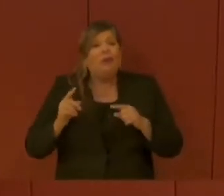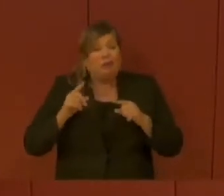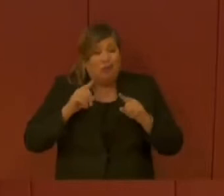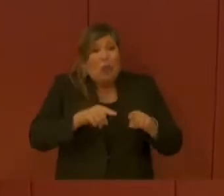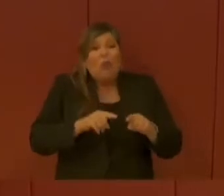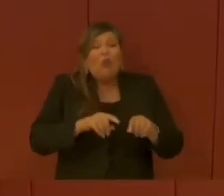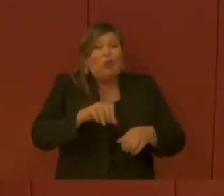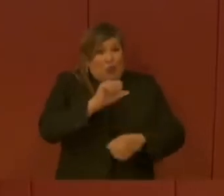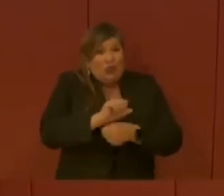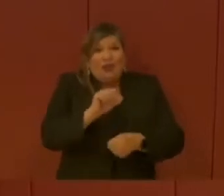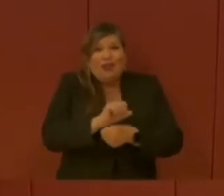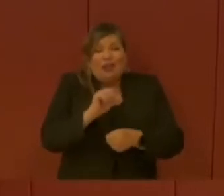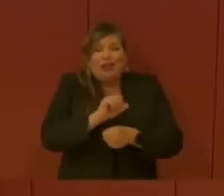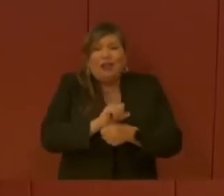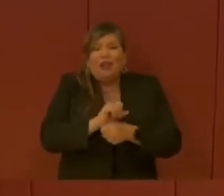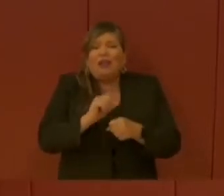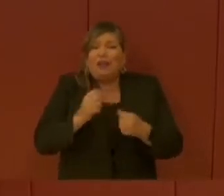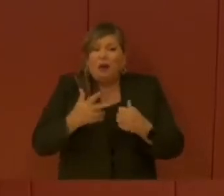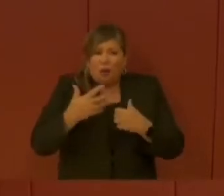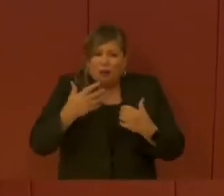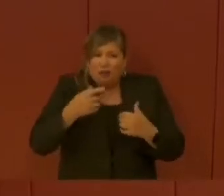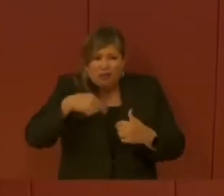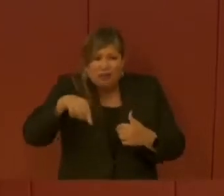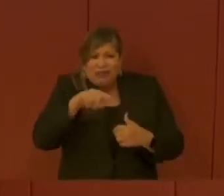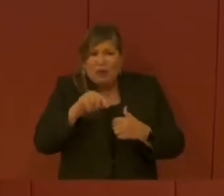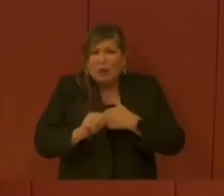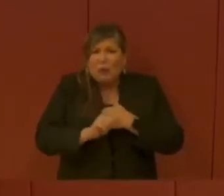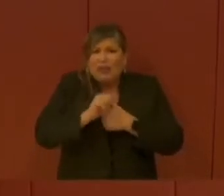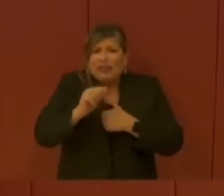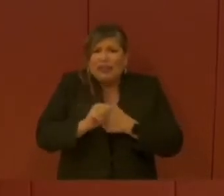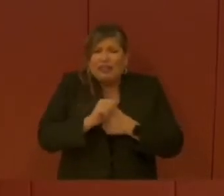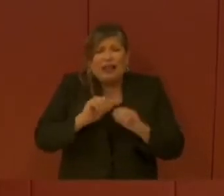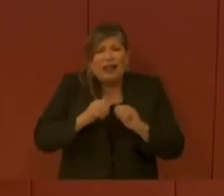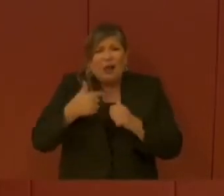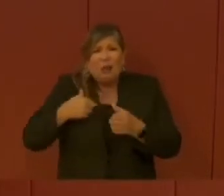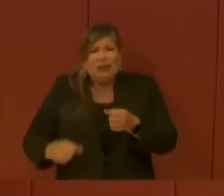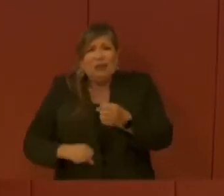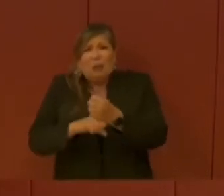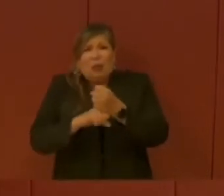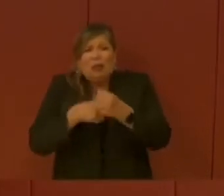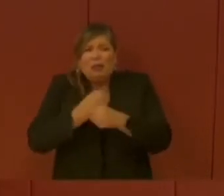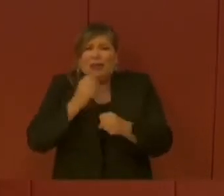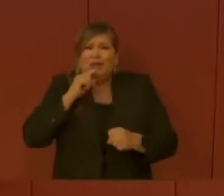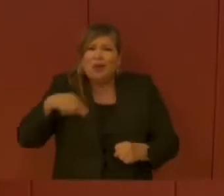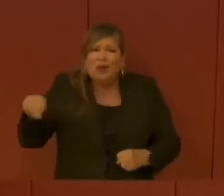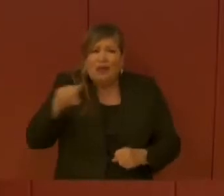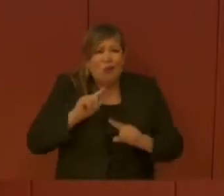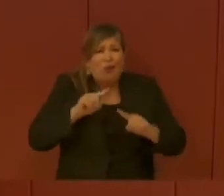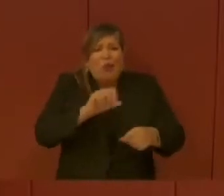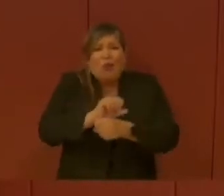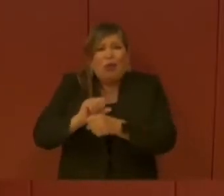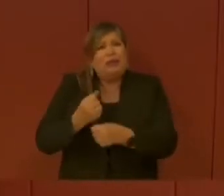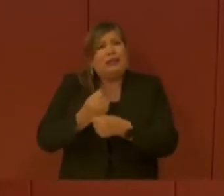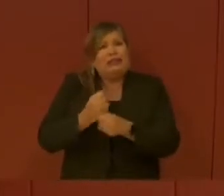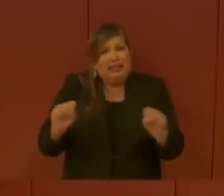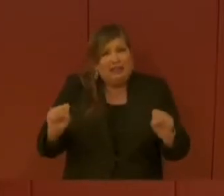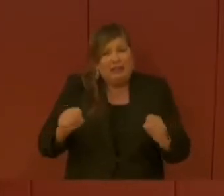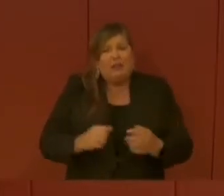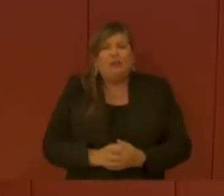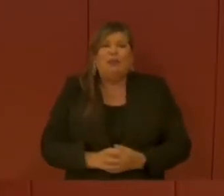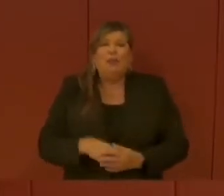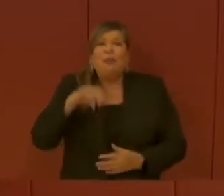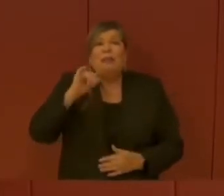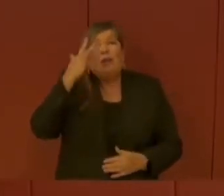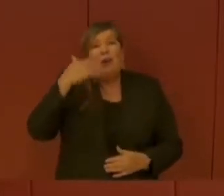risk without commensurate support to do so safely. And that's why we've created a new metric,